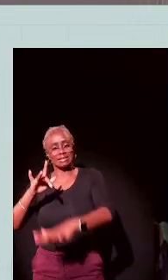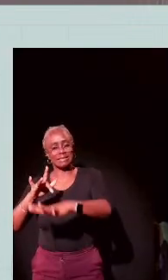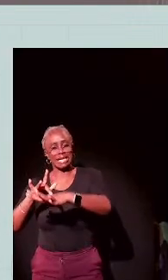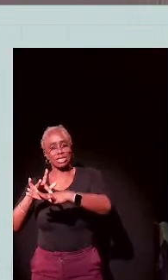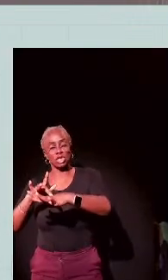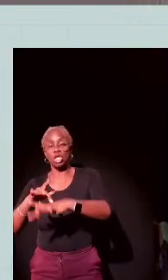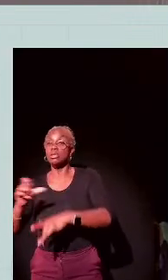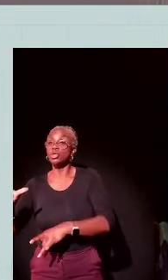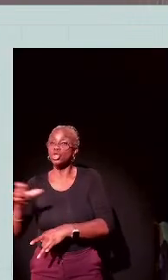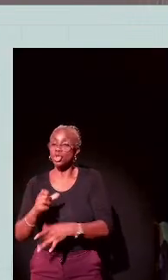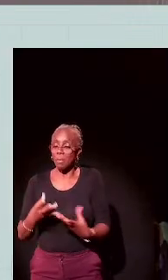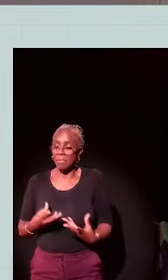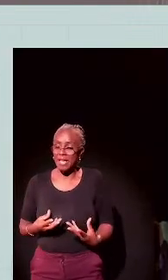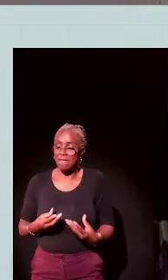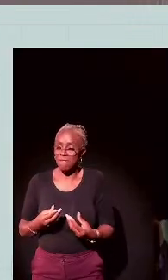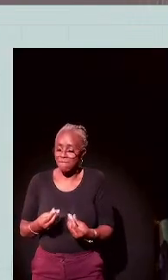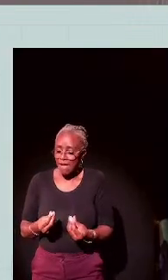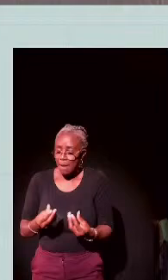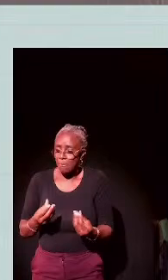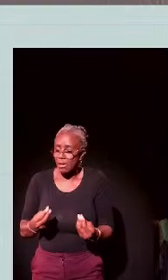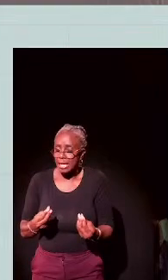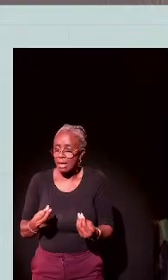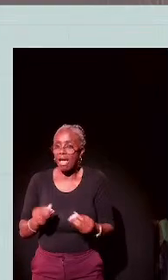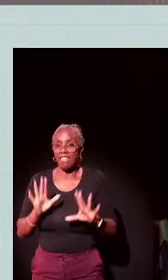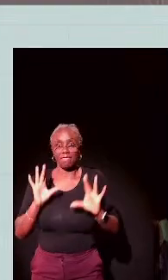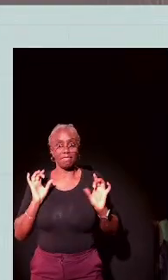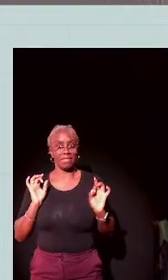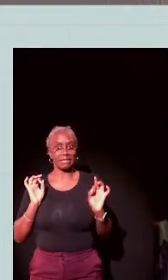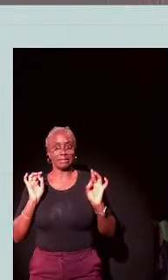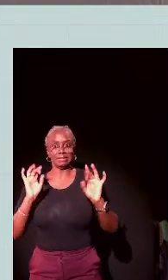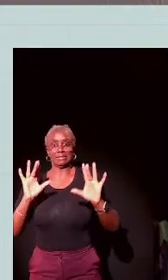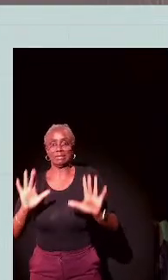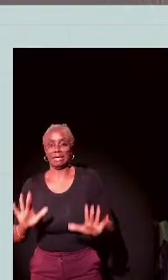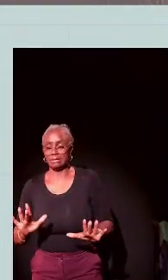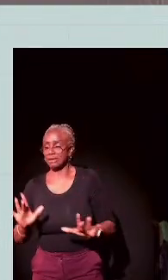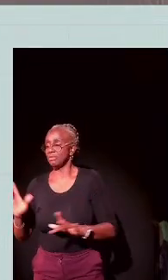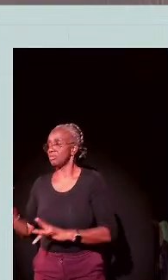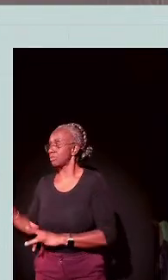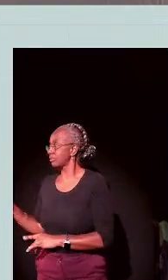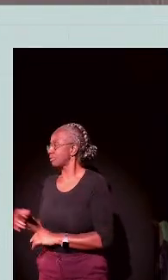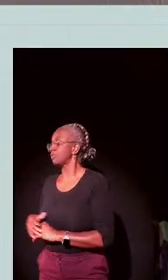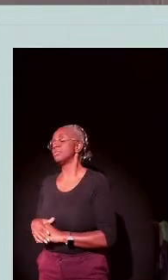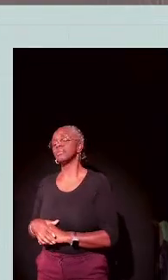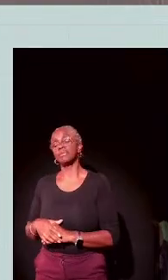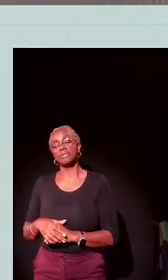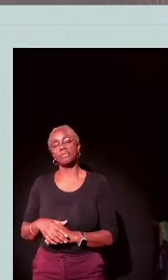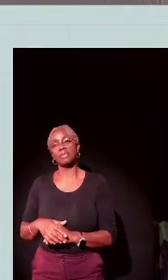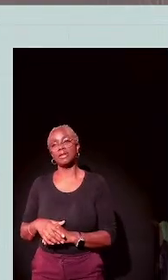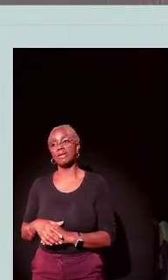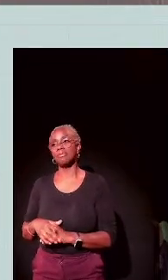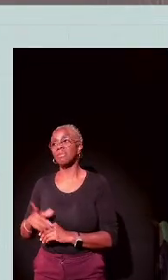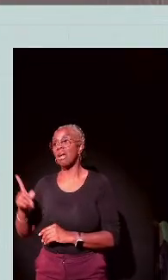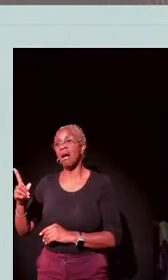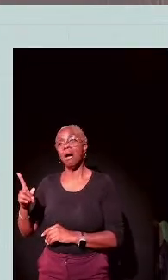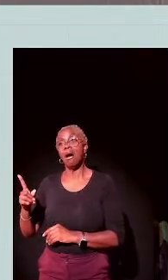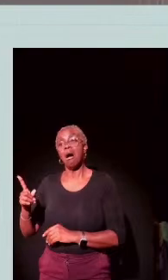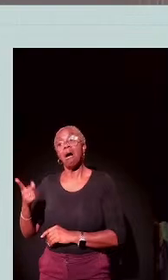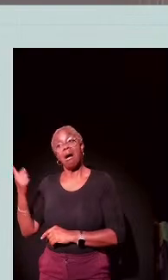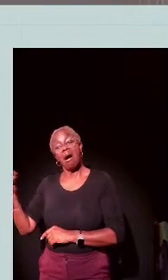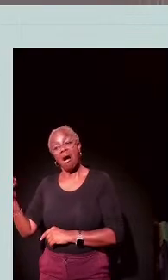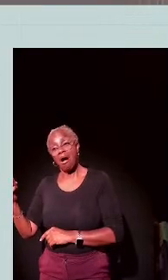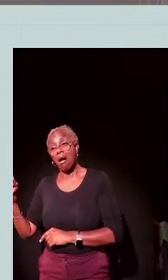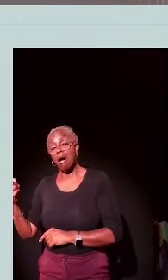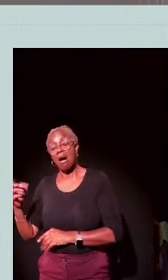fabric-based and not anything else. You'd see I kind of started off with the off-the-shelf ones that you can get off of